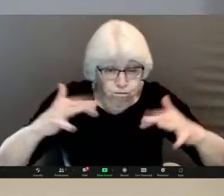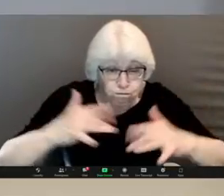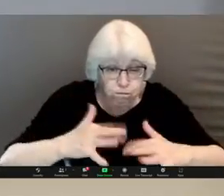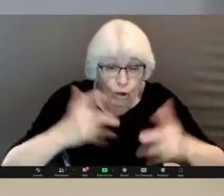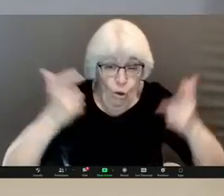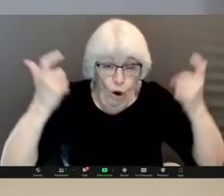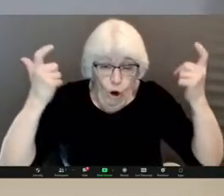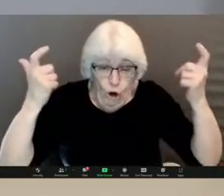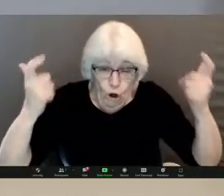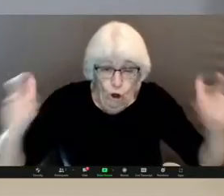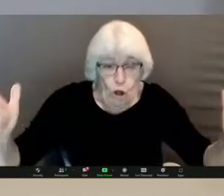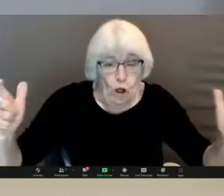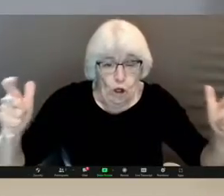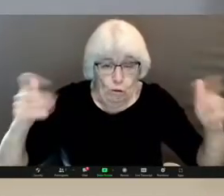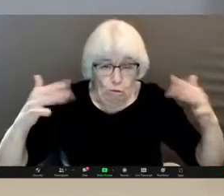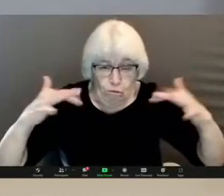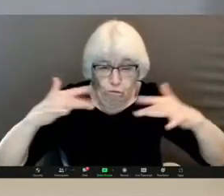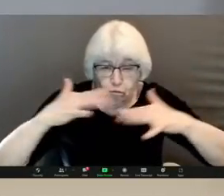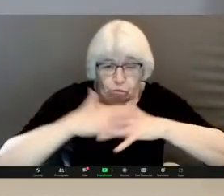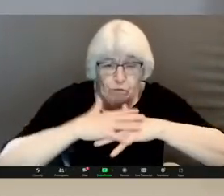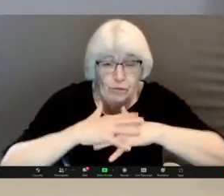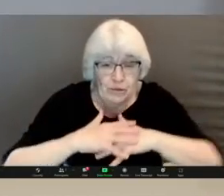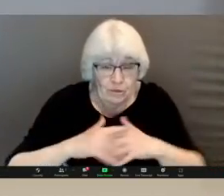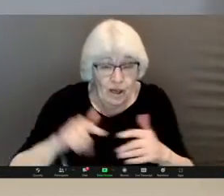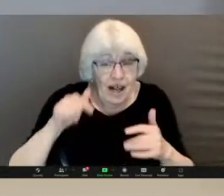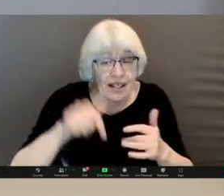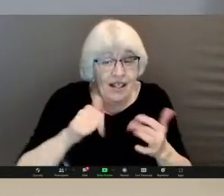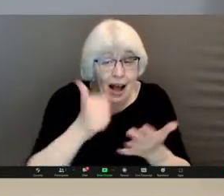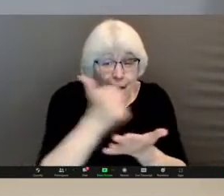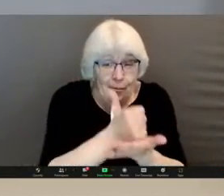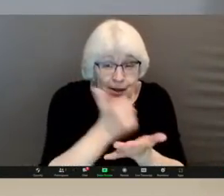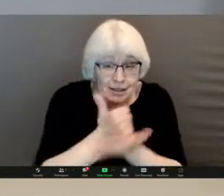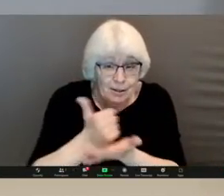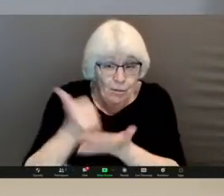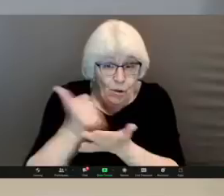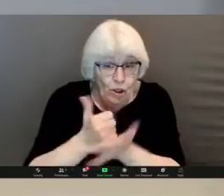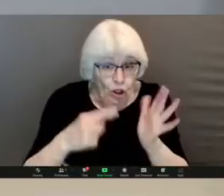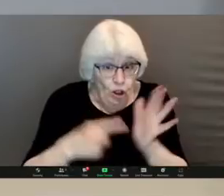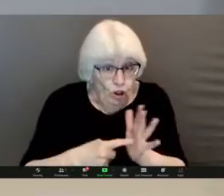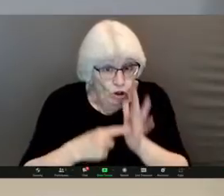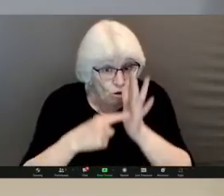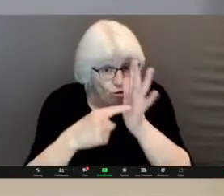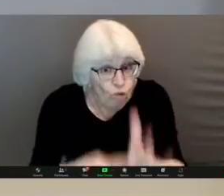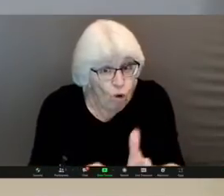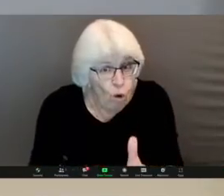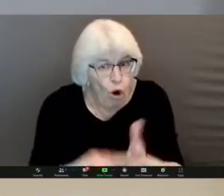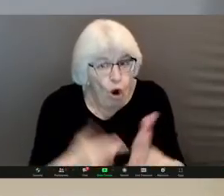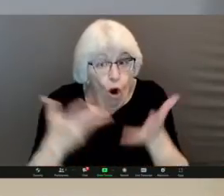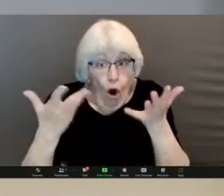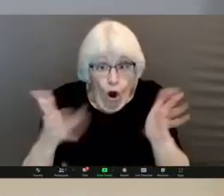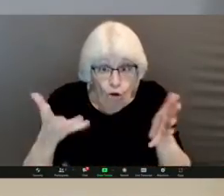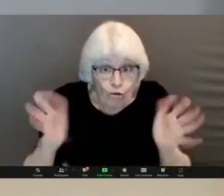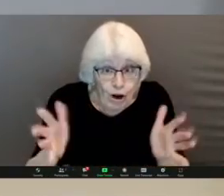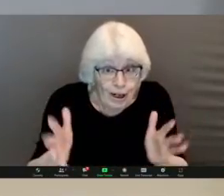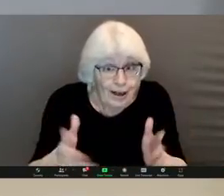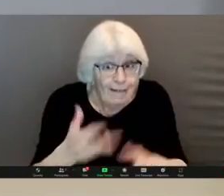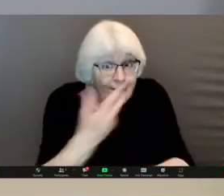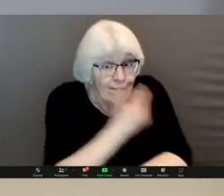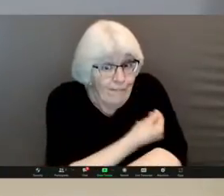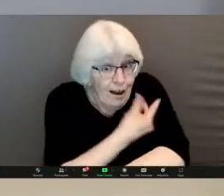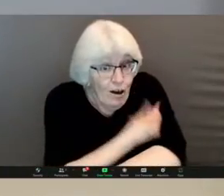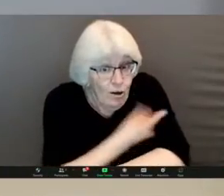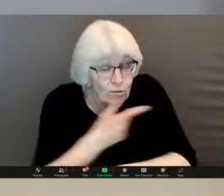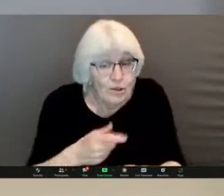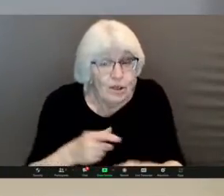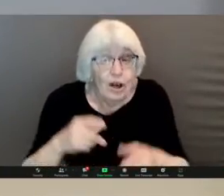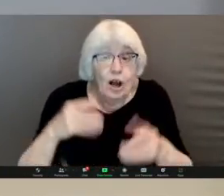I think at this point it's fair to say that I think we have a lot of policy work